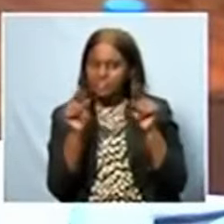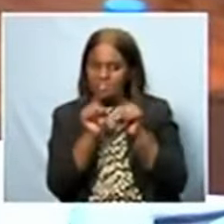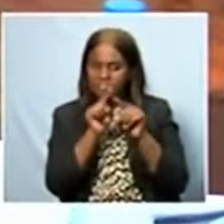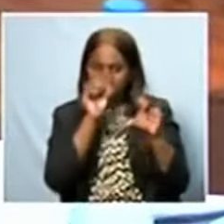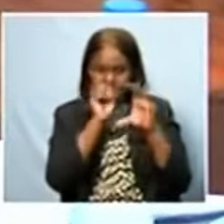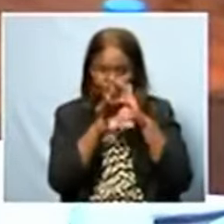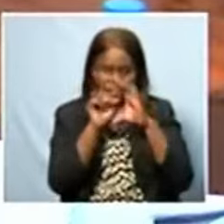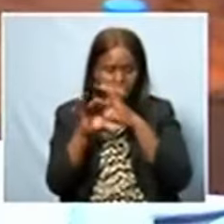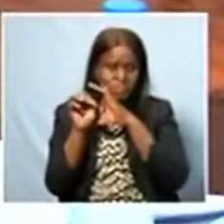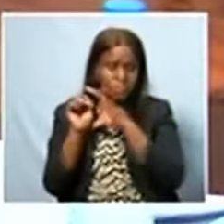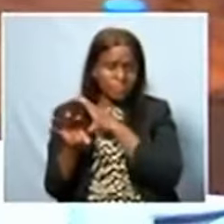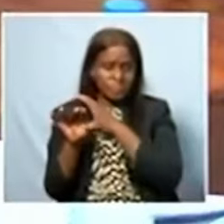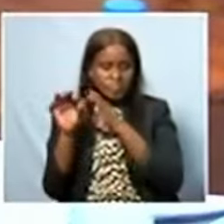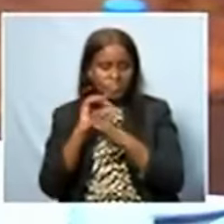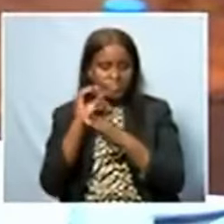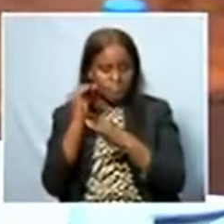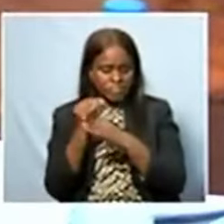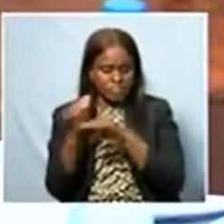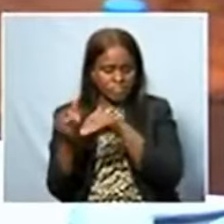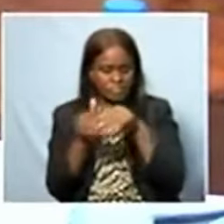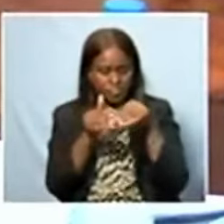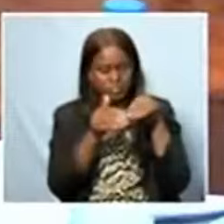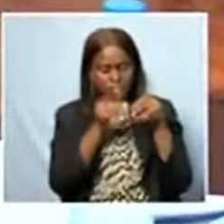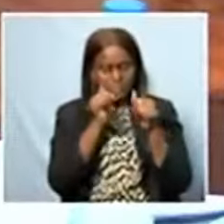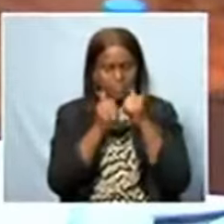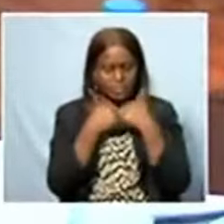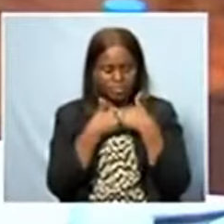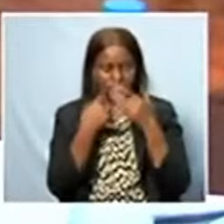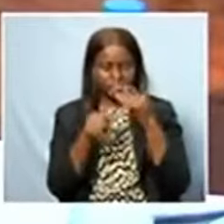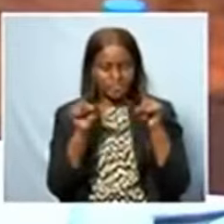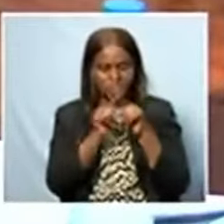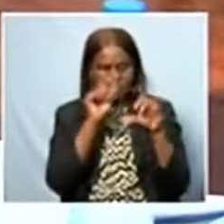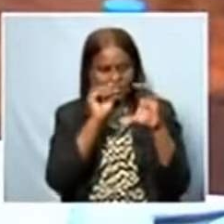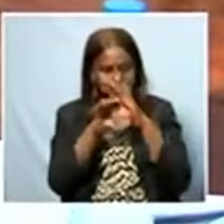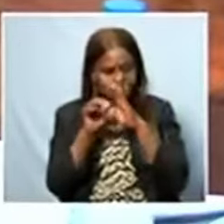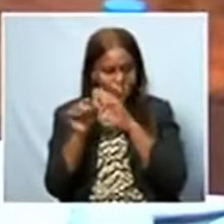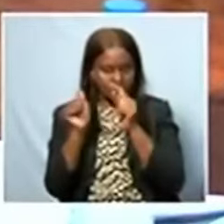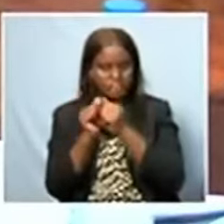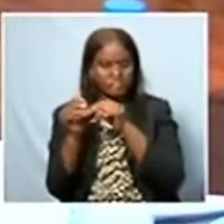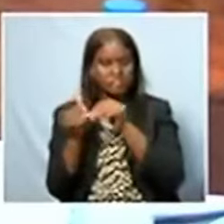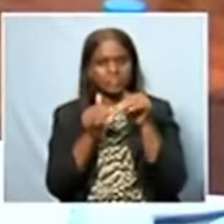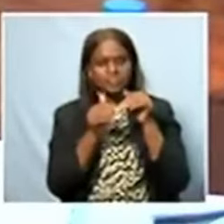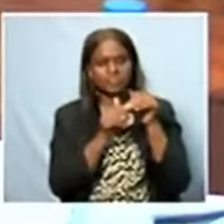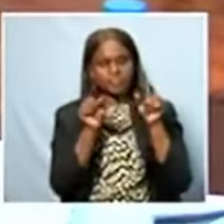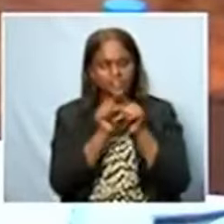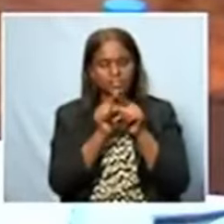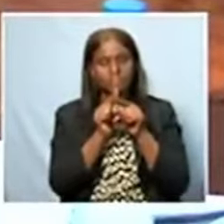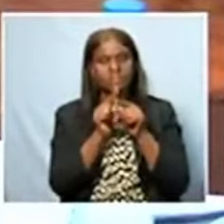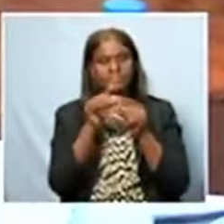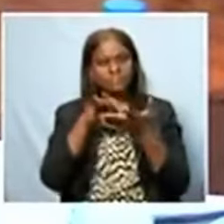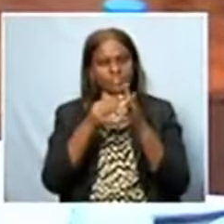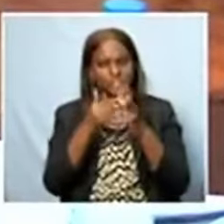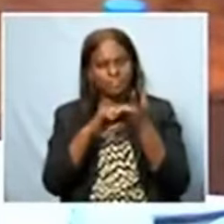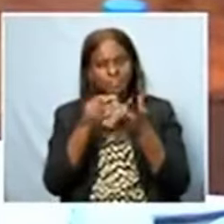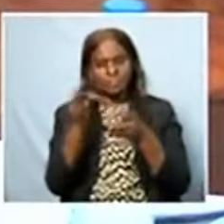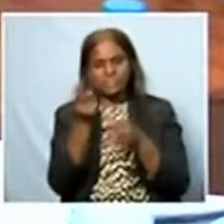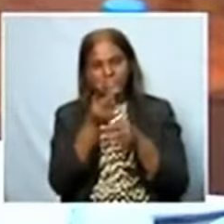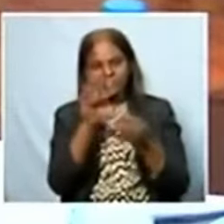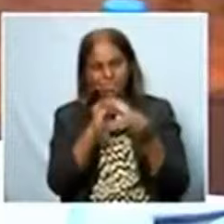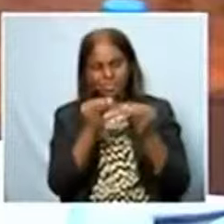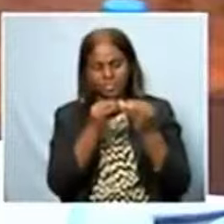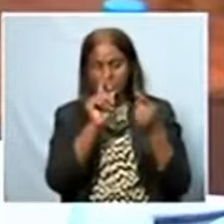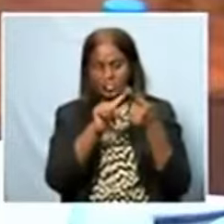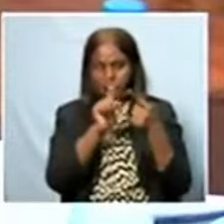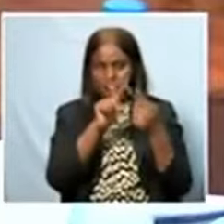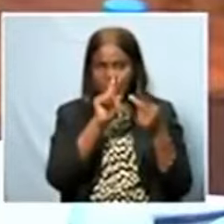deposit or withdraws? Because there is an aspect of the deposit and the withdraws, or it's a combination of the two. That's number one. Then